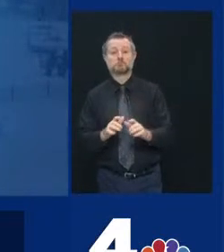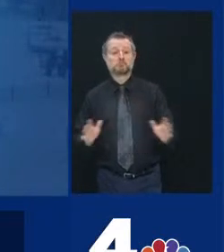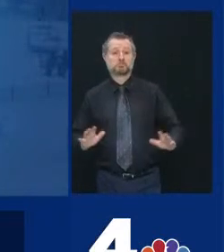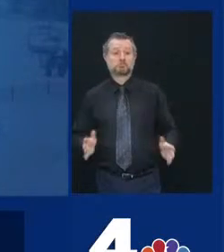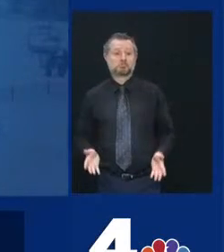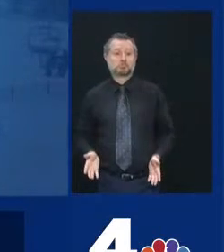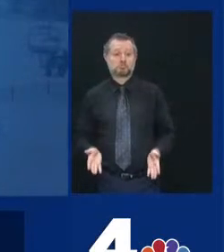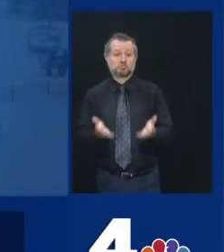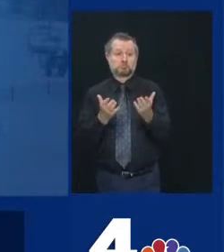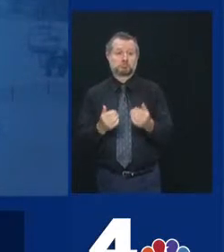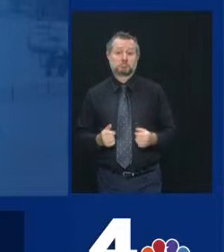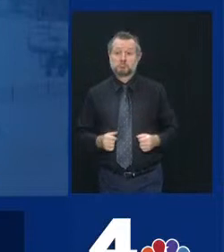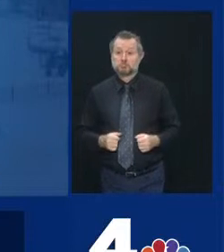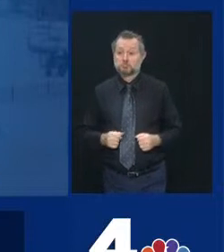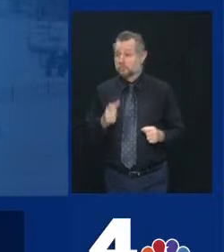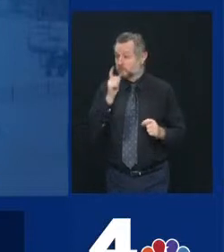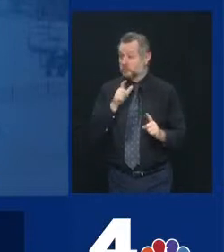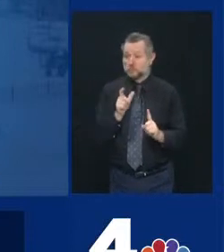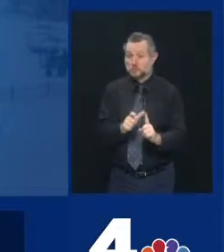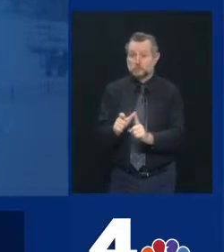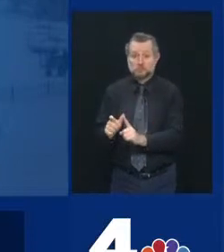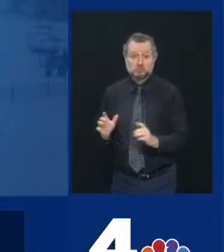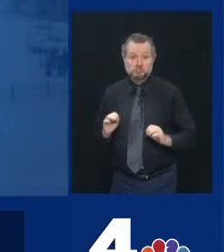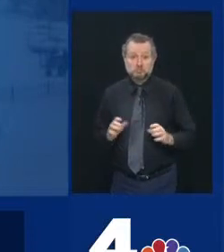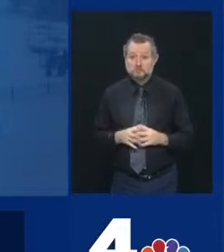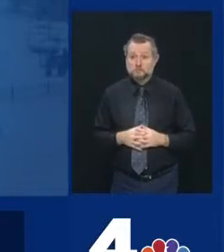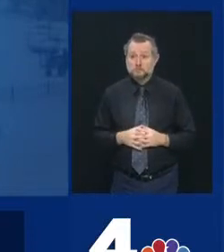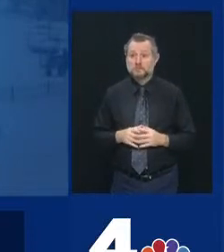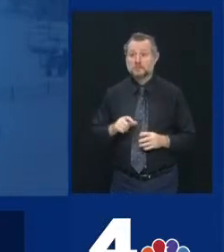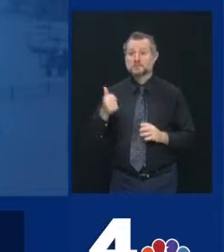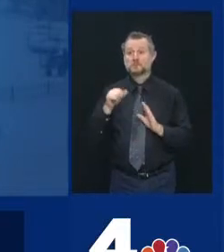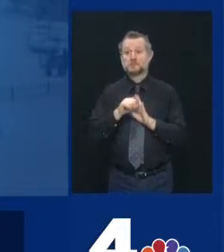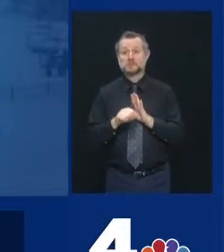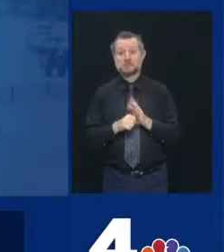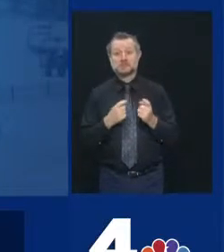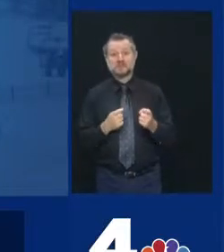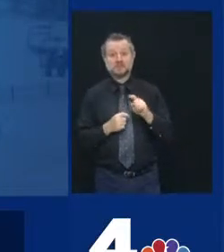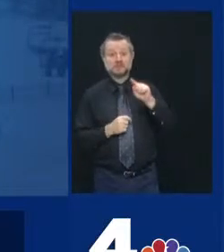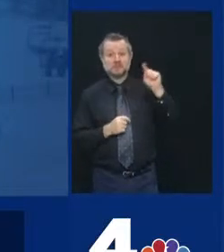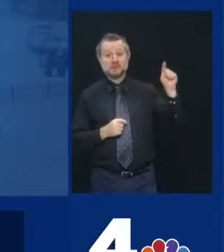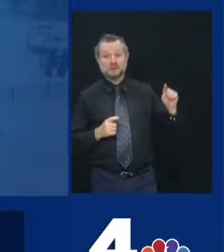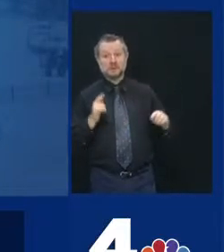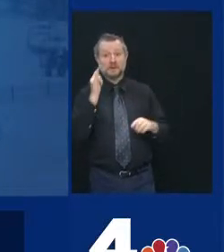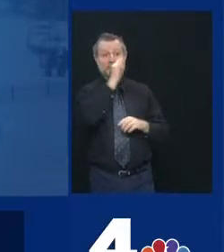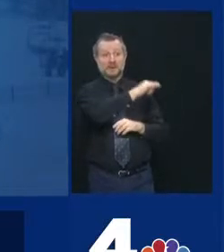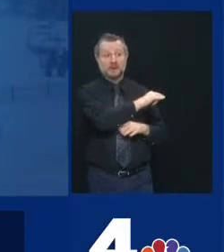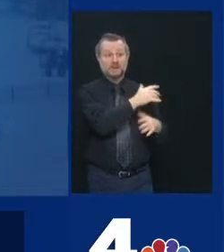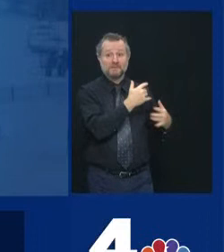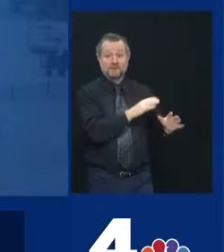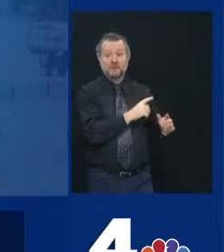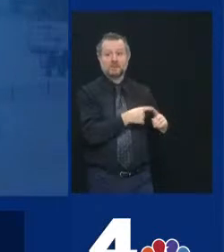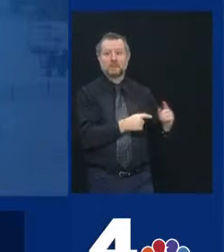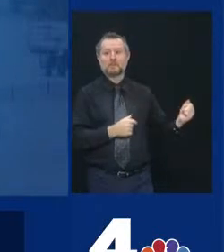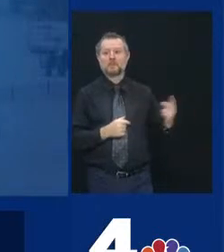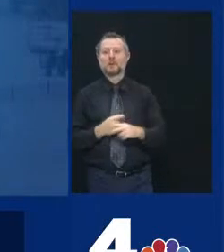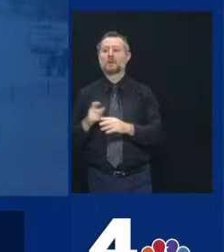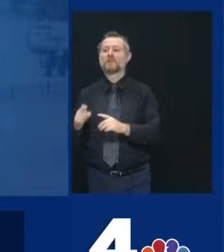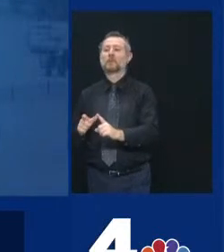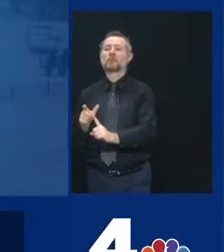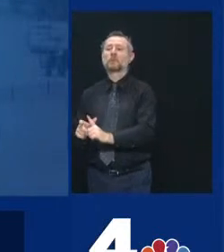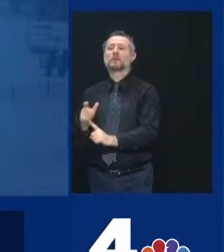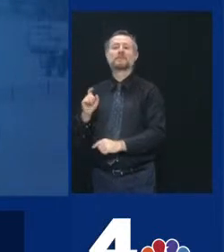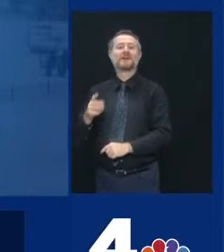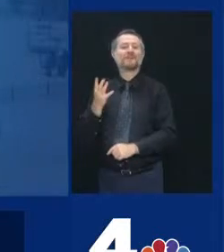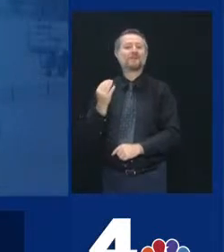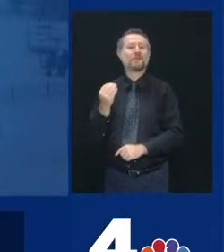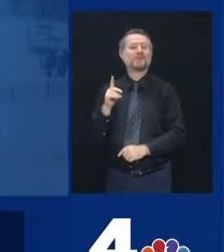right? Go ski in one of these other states, then you have to quarantine for 14 days. Ski